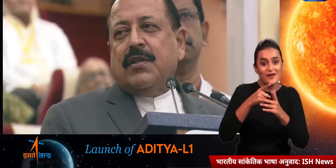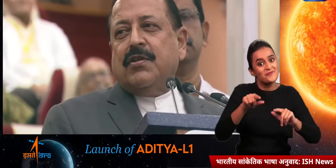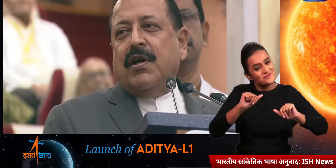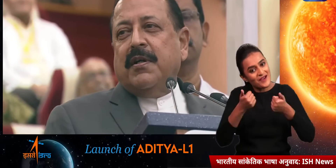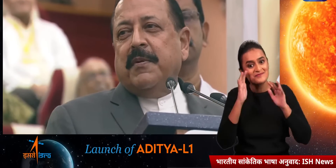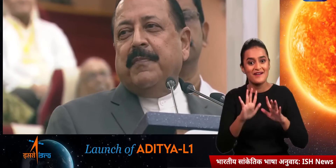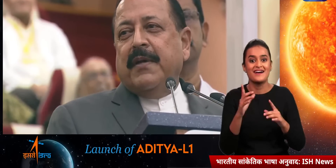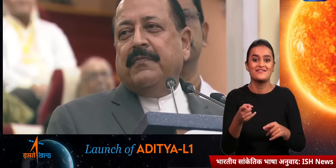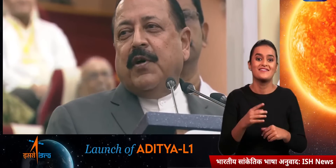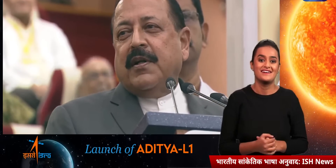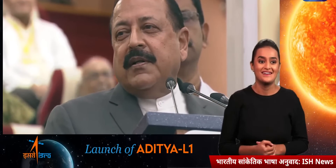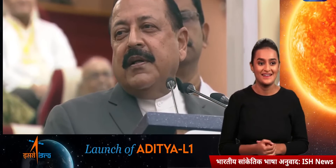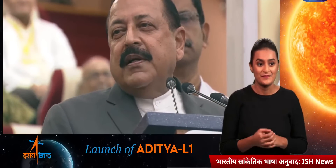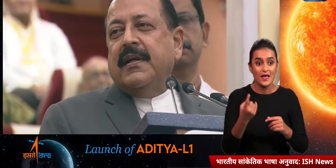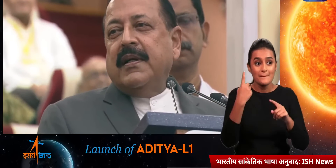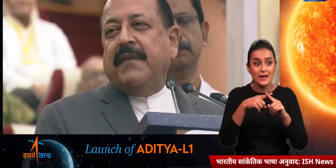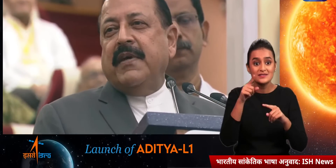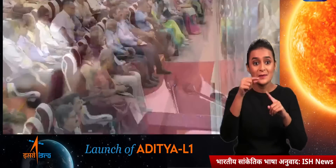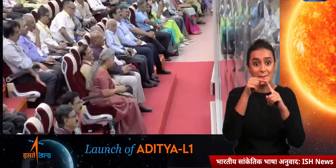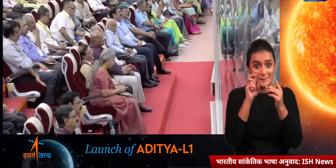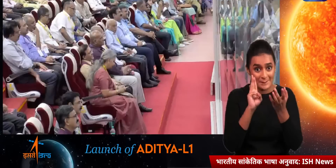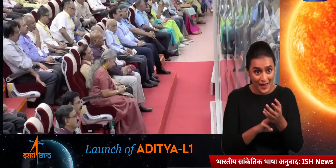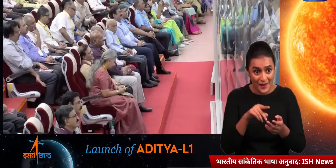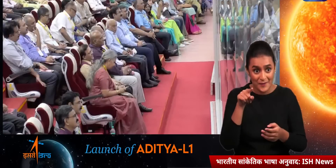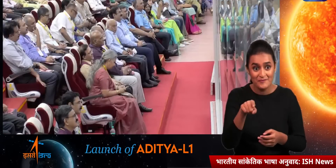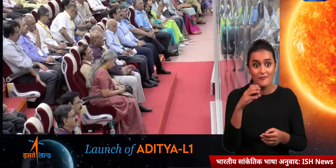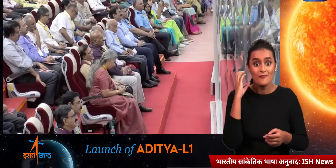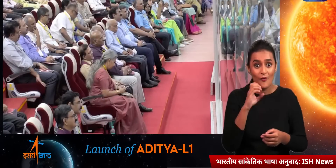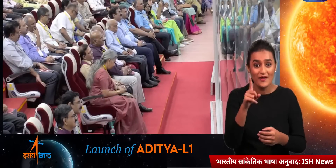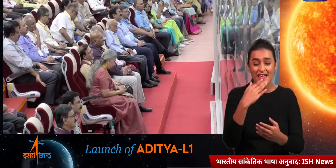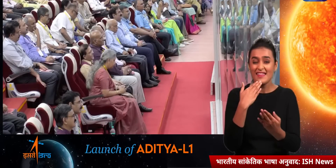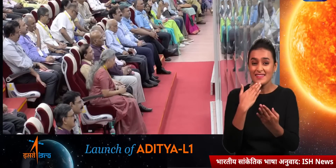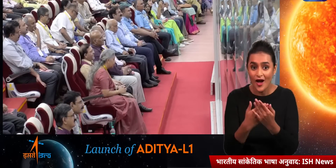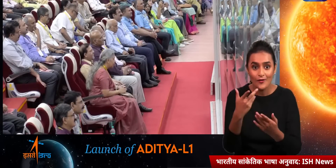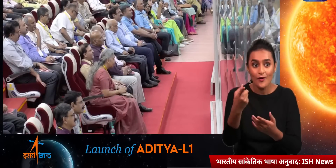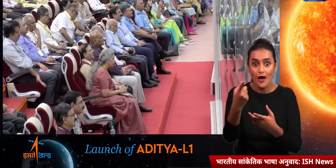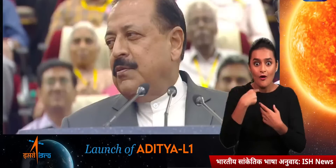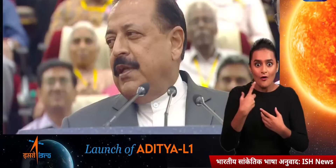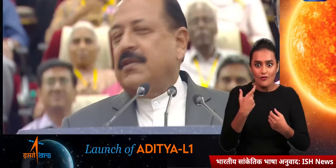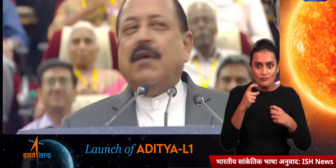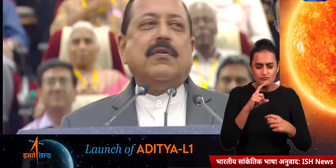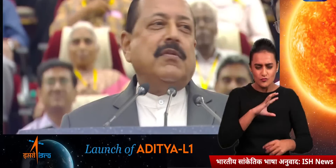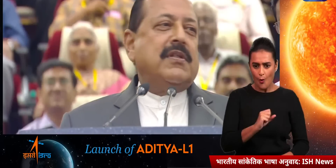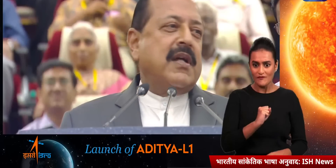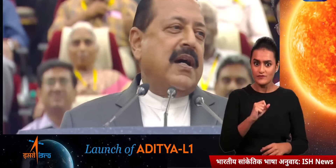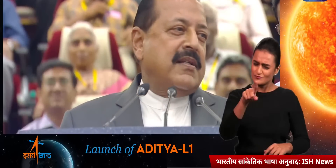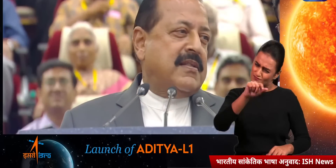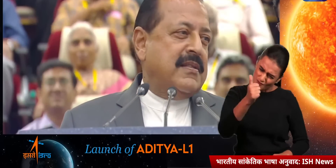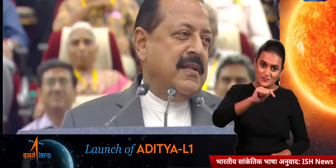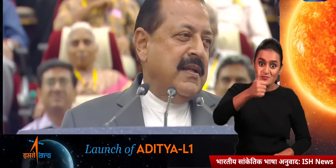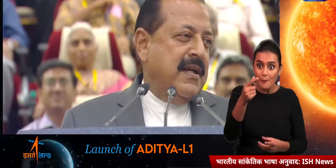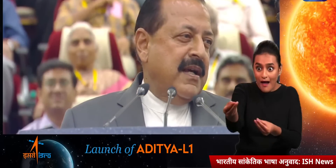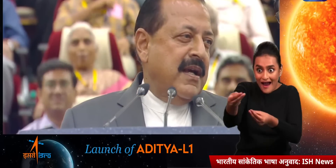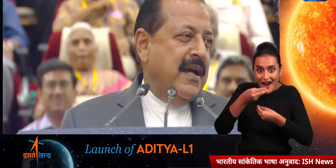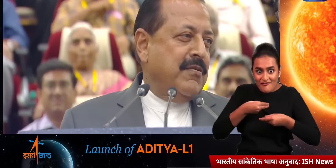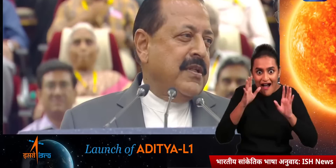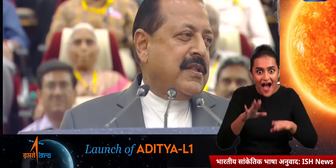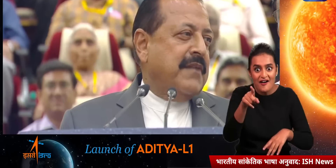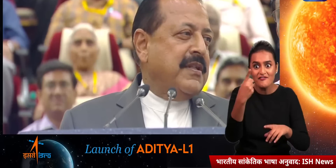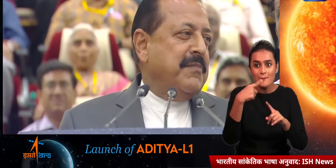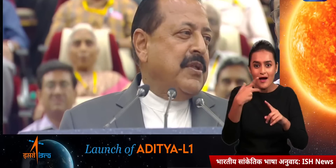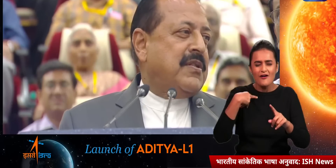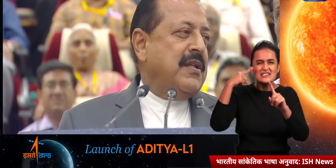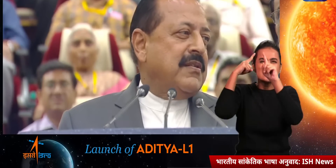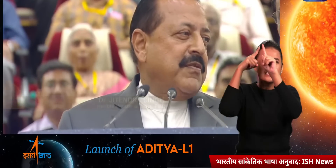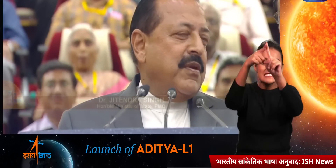Thanks also, Honorable PM, for giving us the confidence, the courage and the conviction to reach out to the stars and to